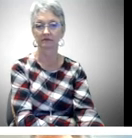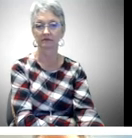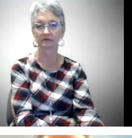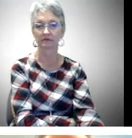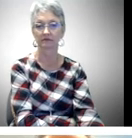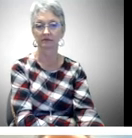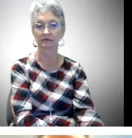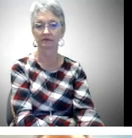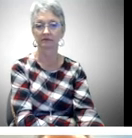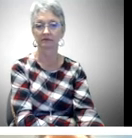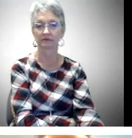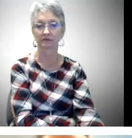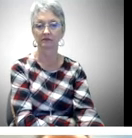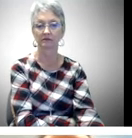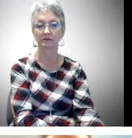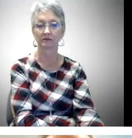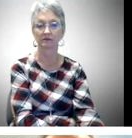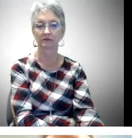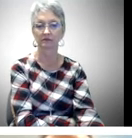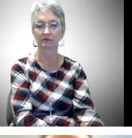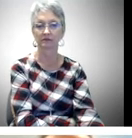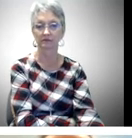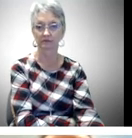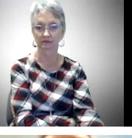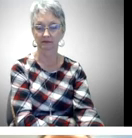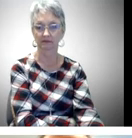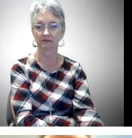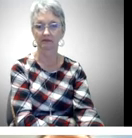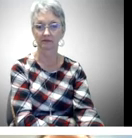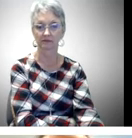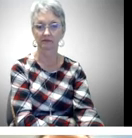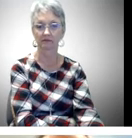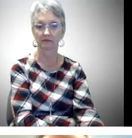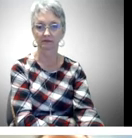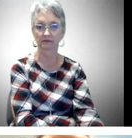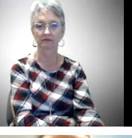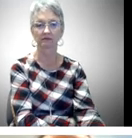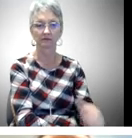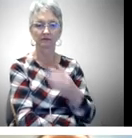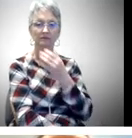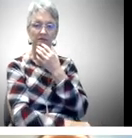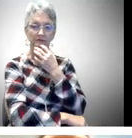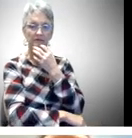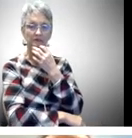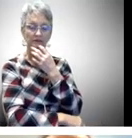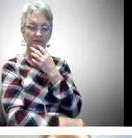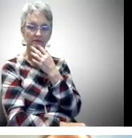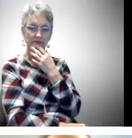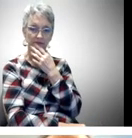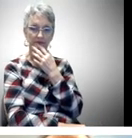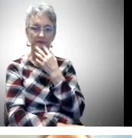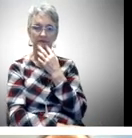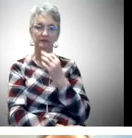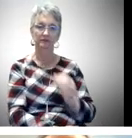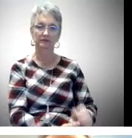they think the person with a disability is being exploited, you got to call APS, and there's the contact information. And